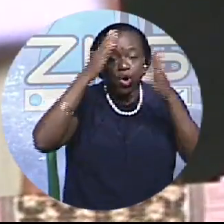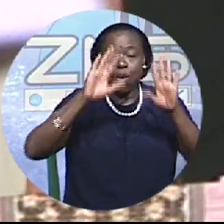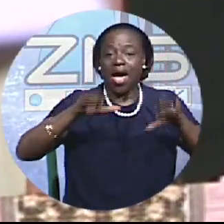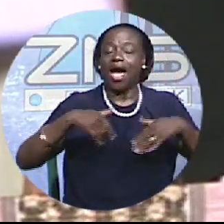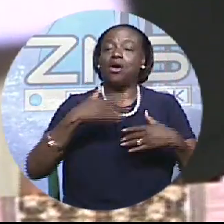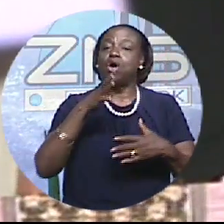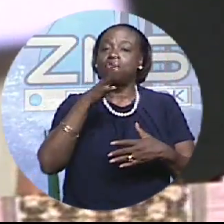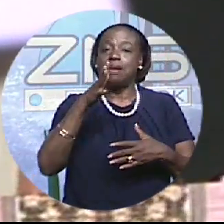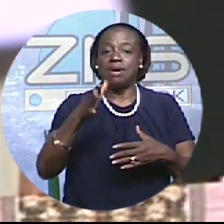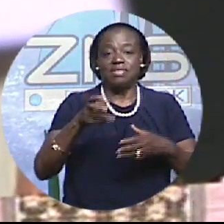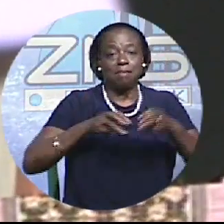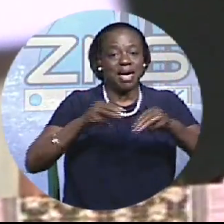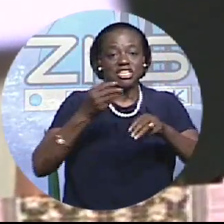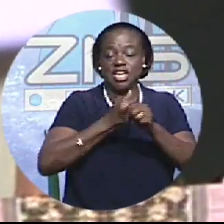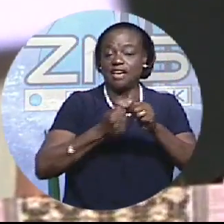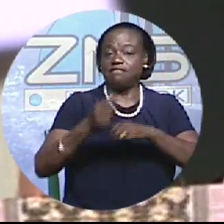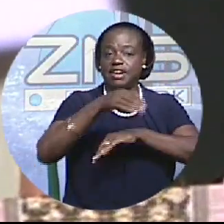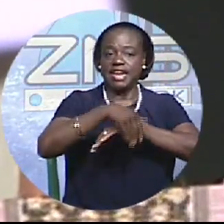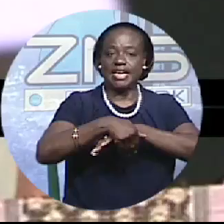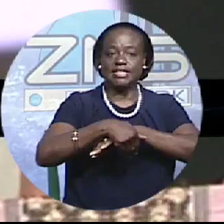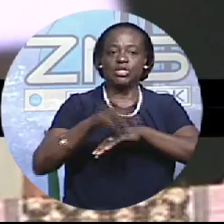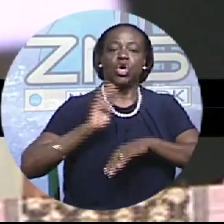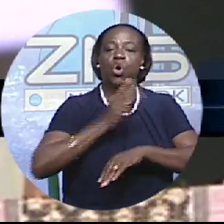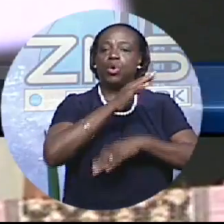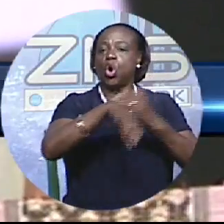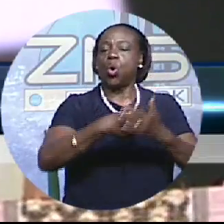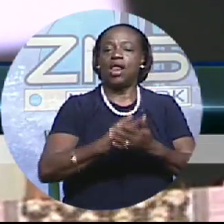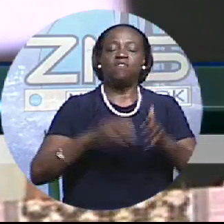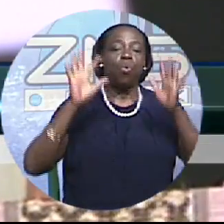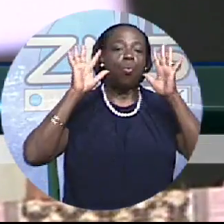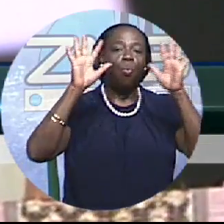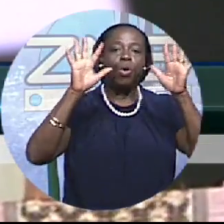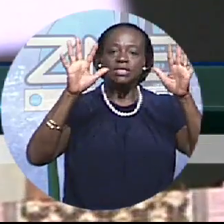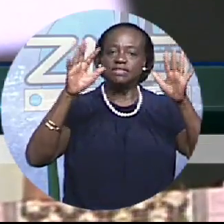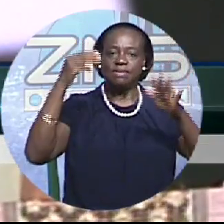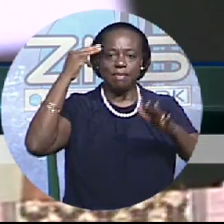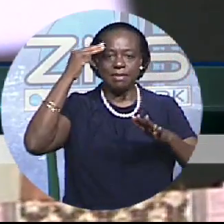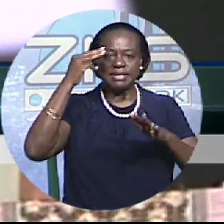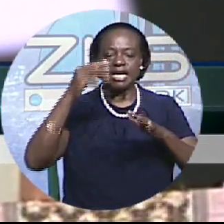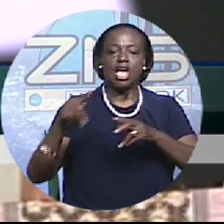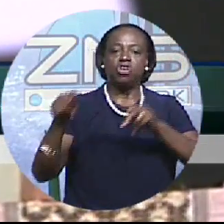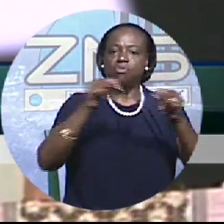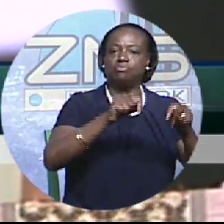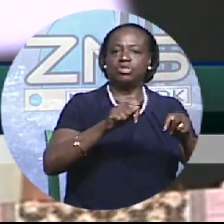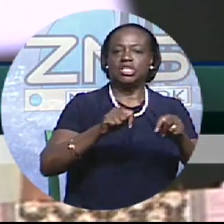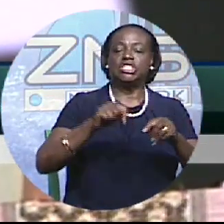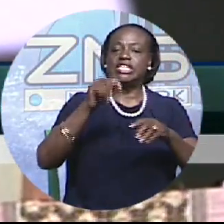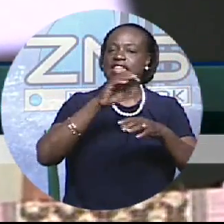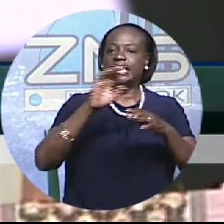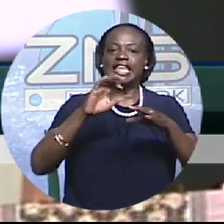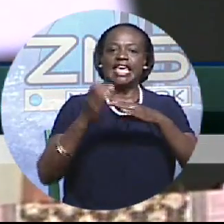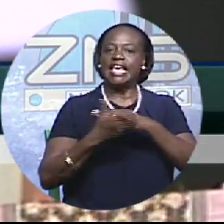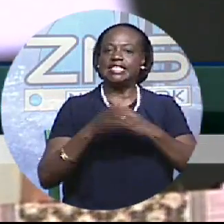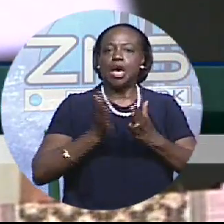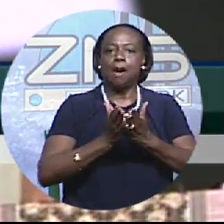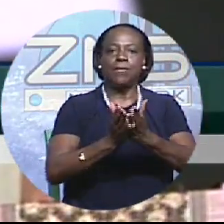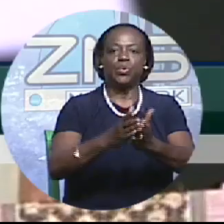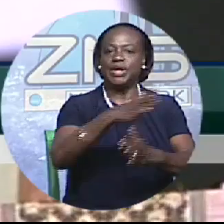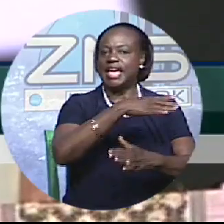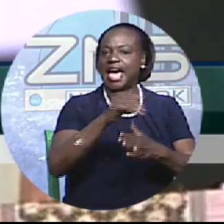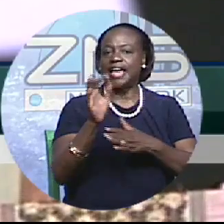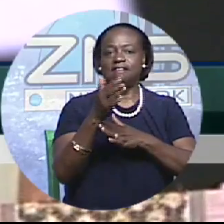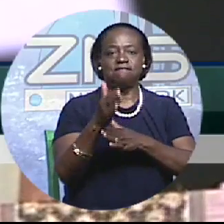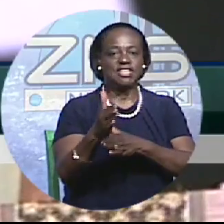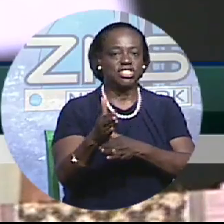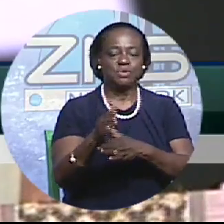night. We all have wonderful memories of our trips to Chub Key and Walker's Key, where boating and fishing were always